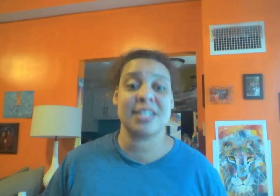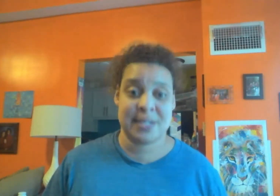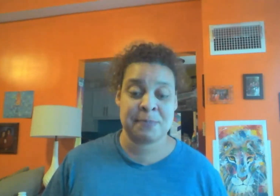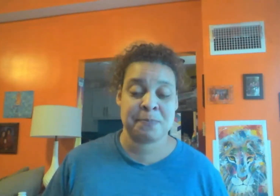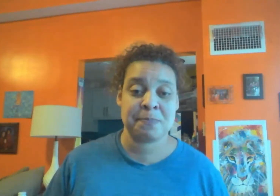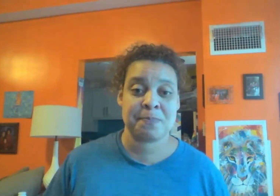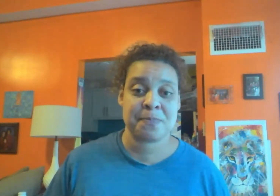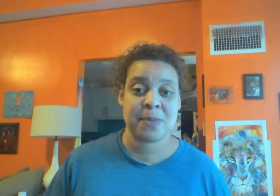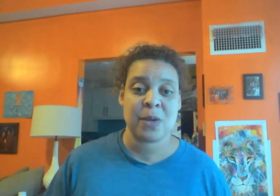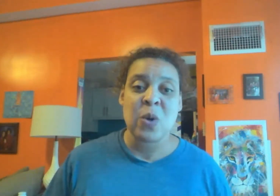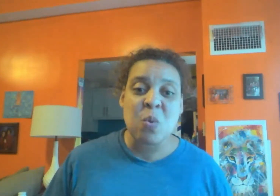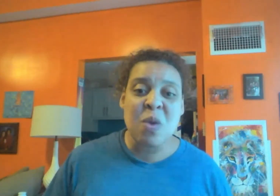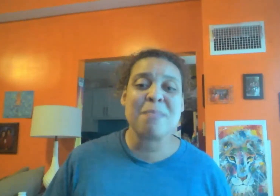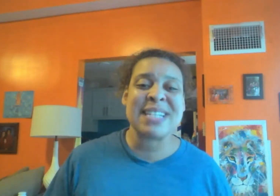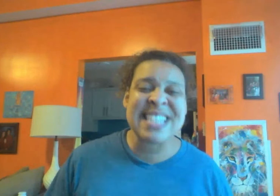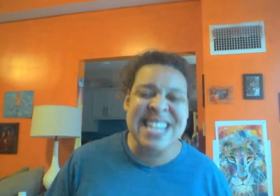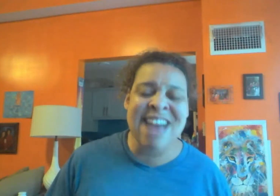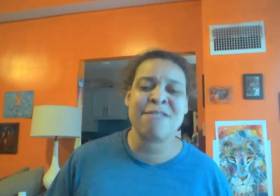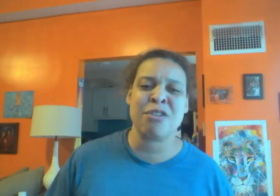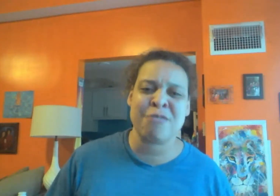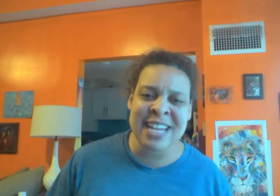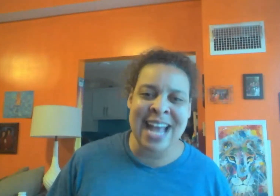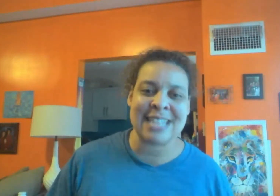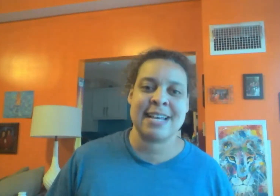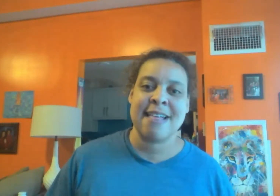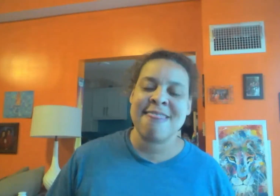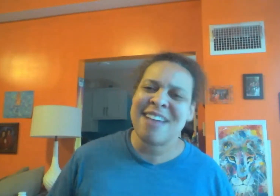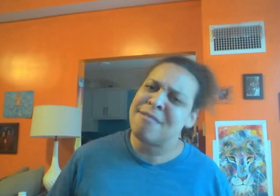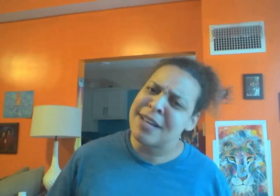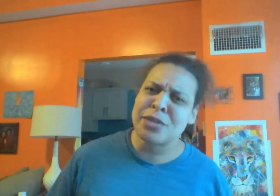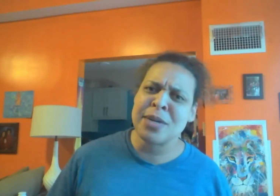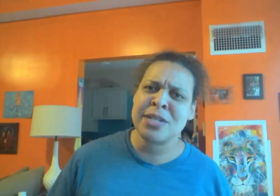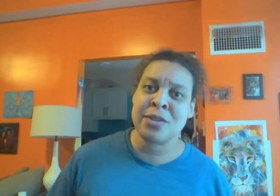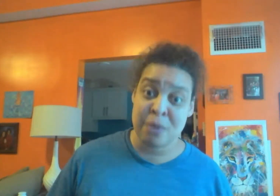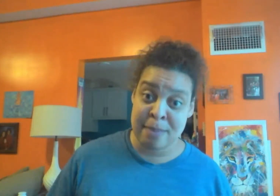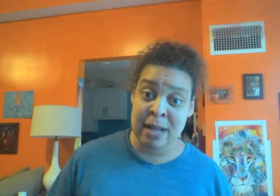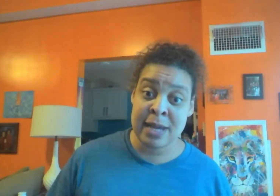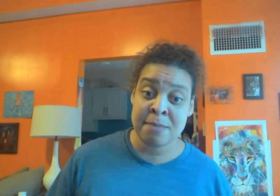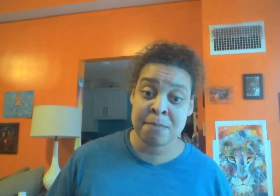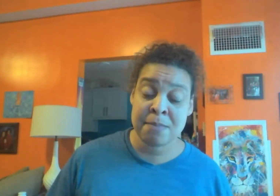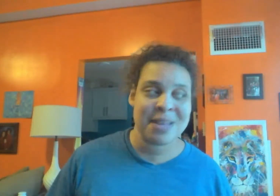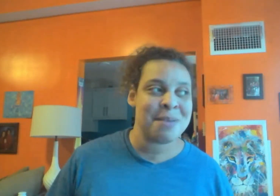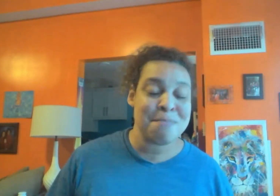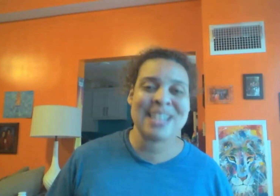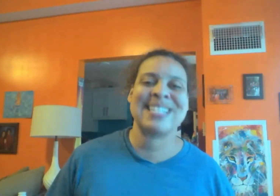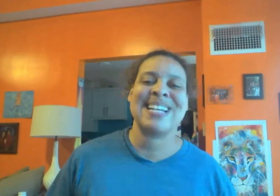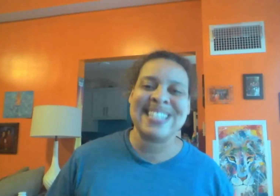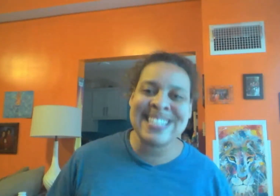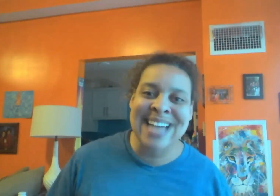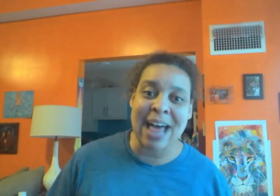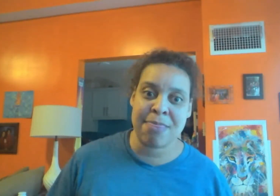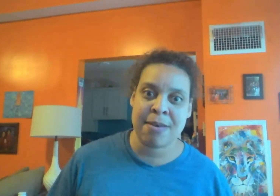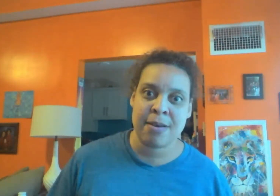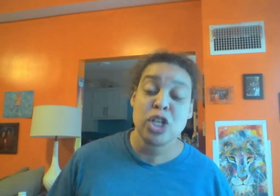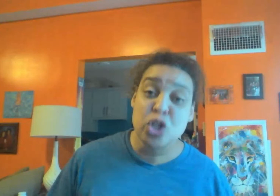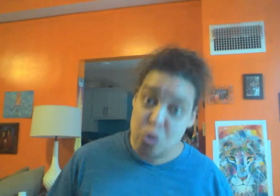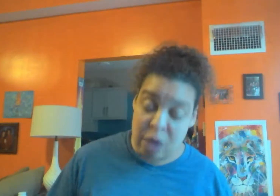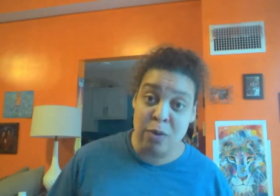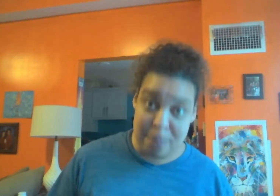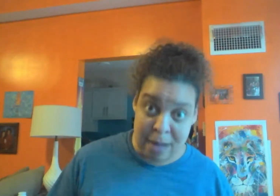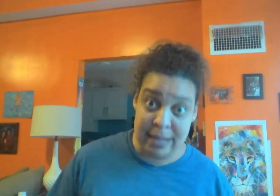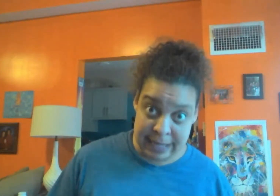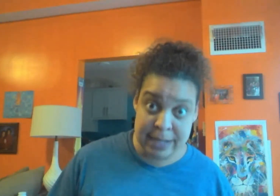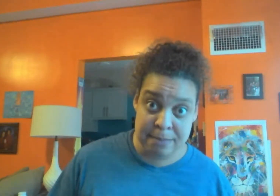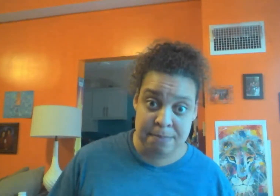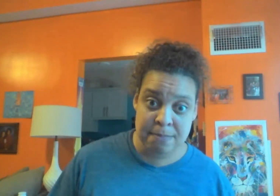noble cause. We must never forget that victory to the rebellion meant death to